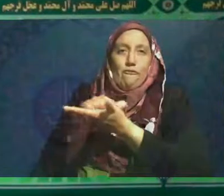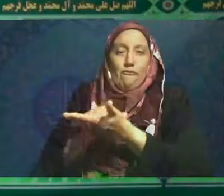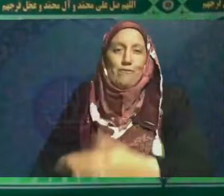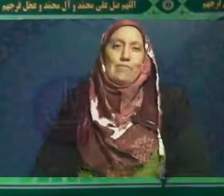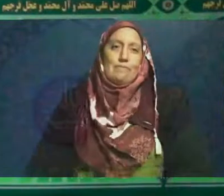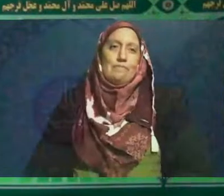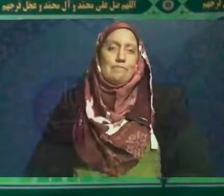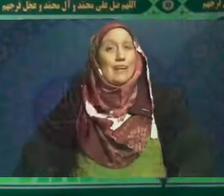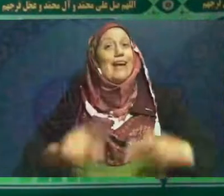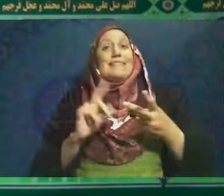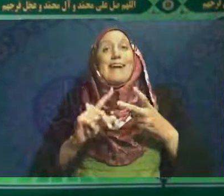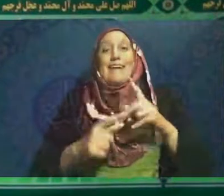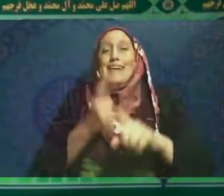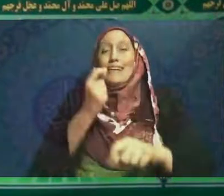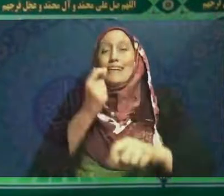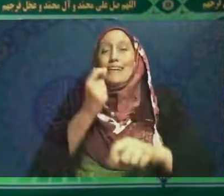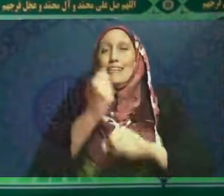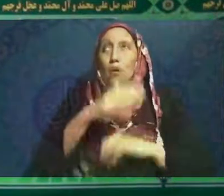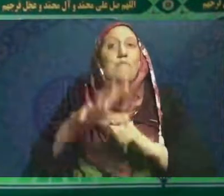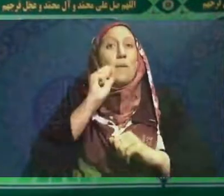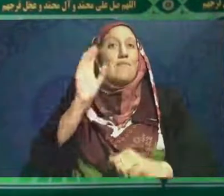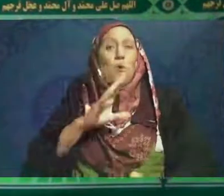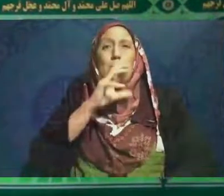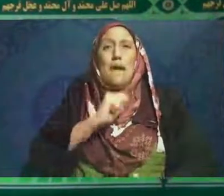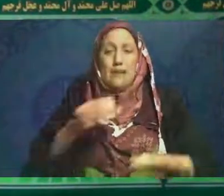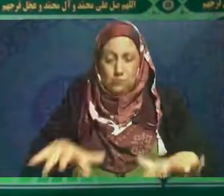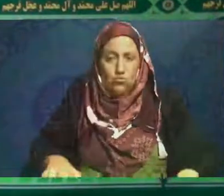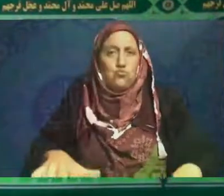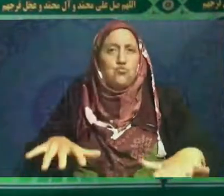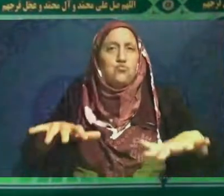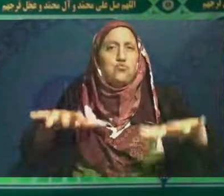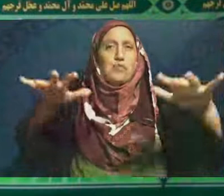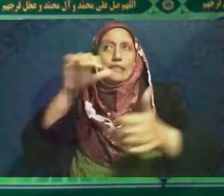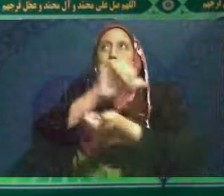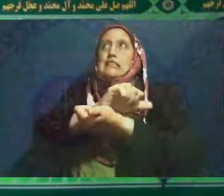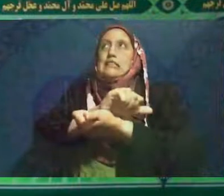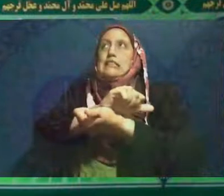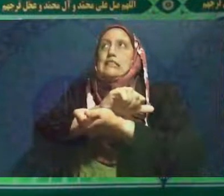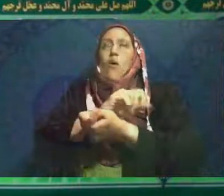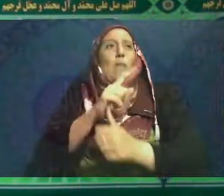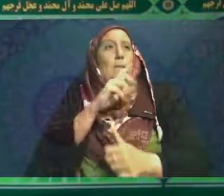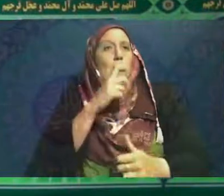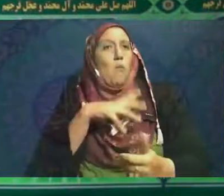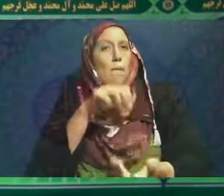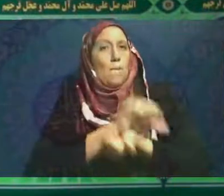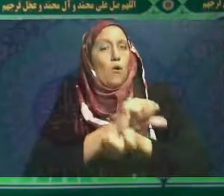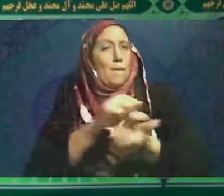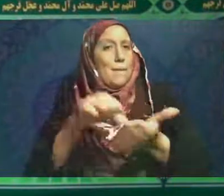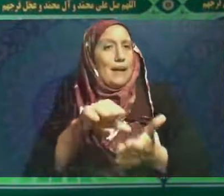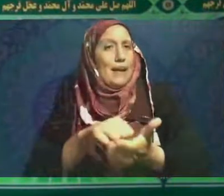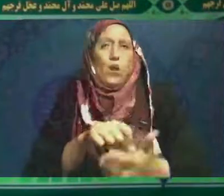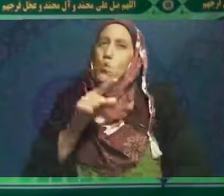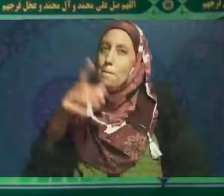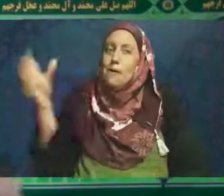your utmost efforts in it. What have you done to receive the intercession? Yes, do your very best for